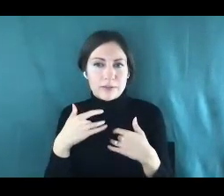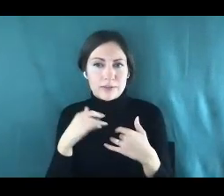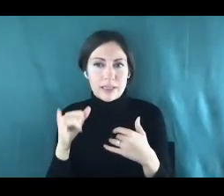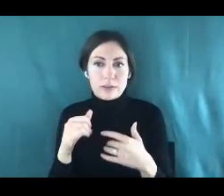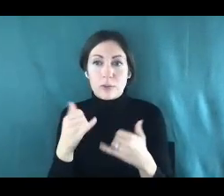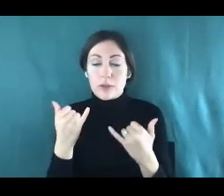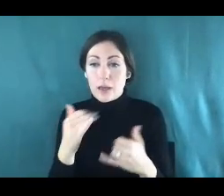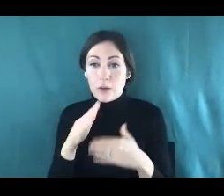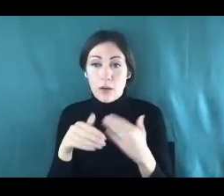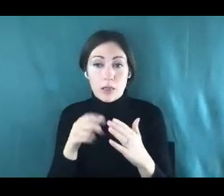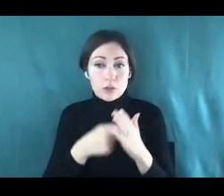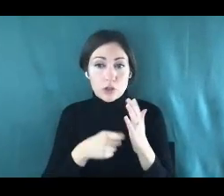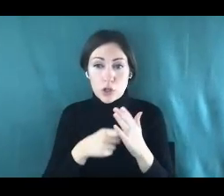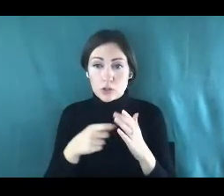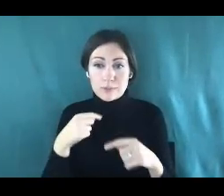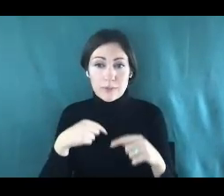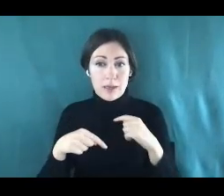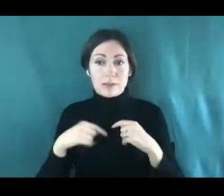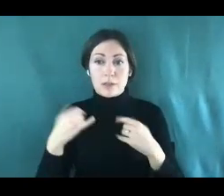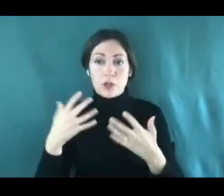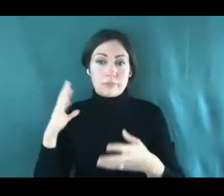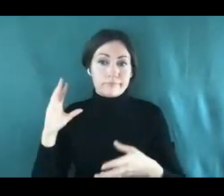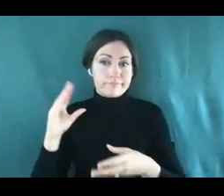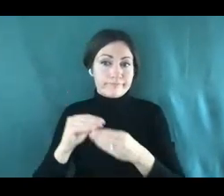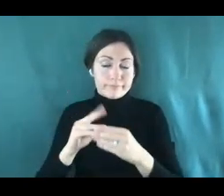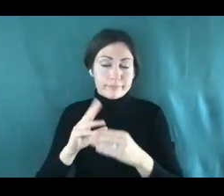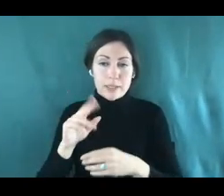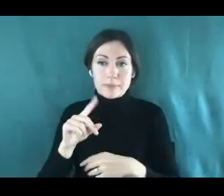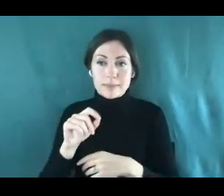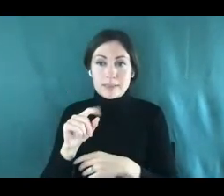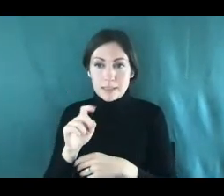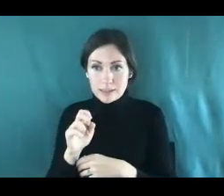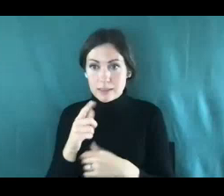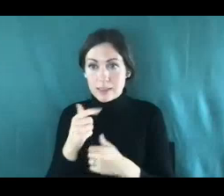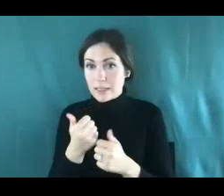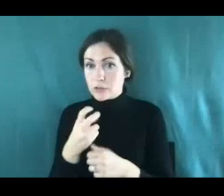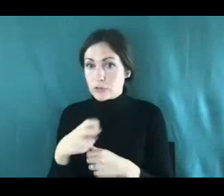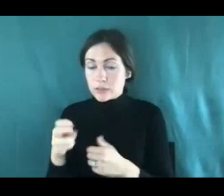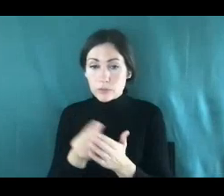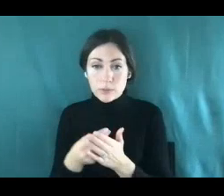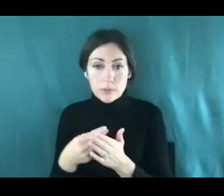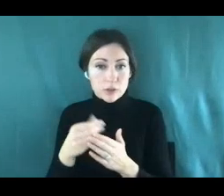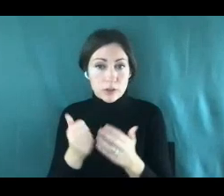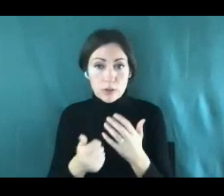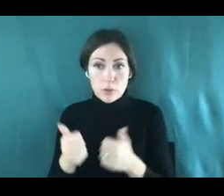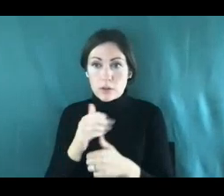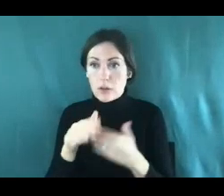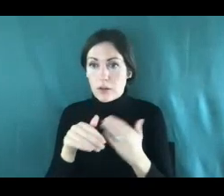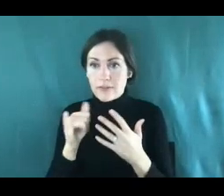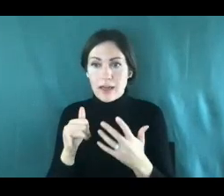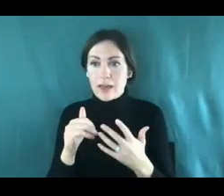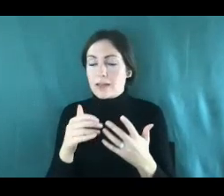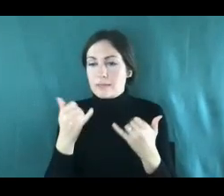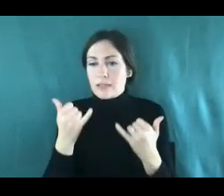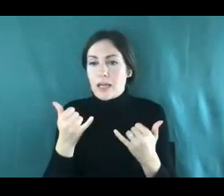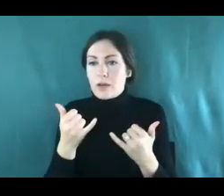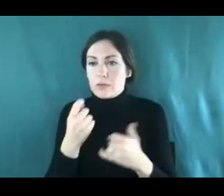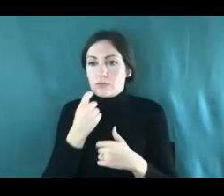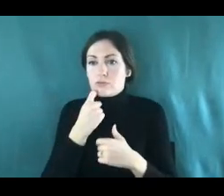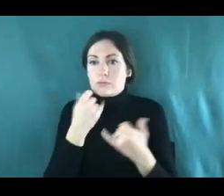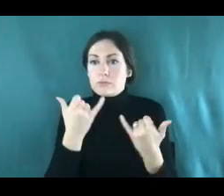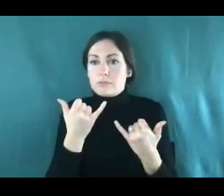on chargebacks, our personnel-related expenses and transfers between budget authorities. These have all been brought up to date